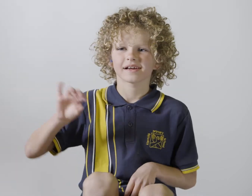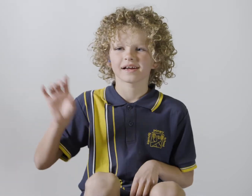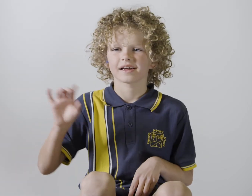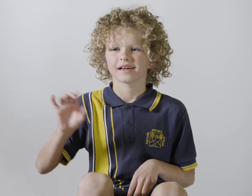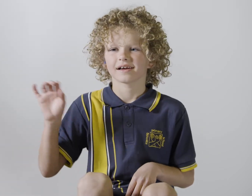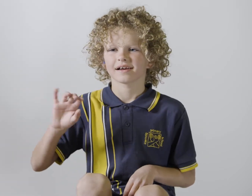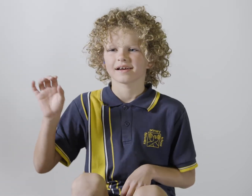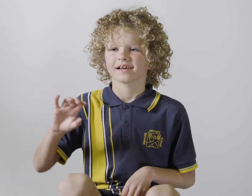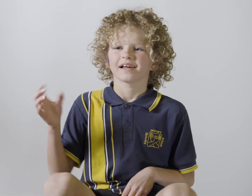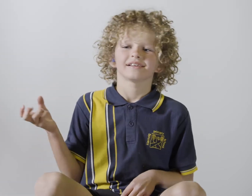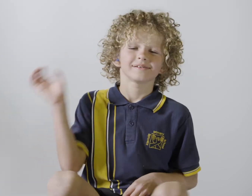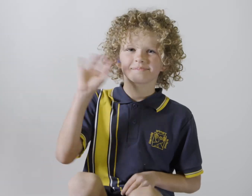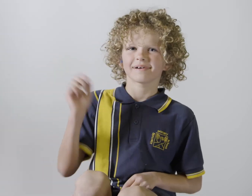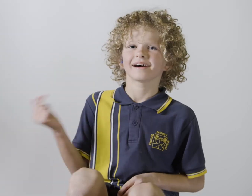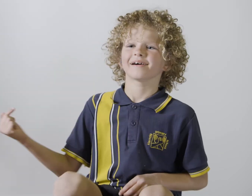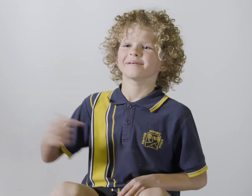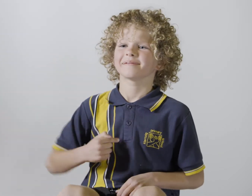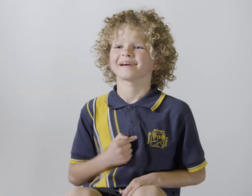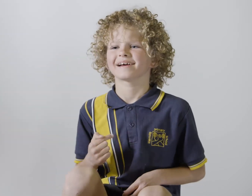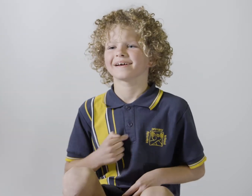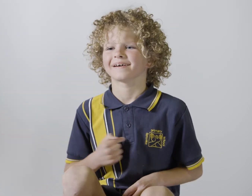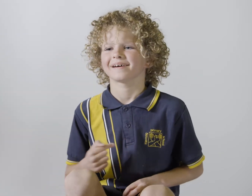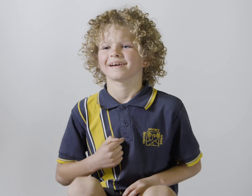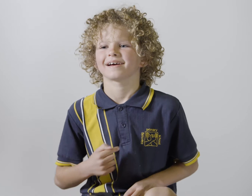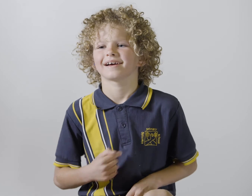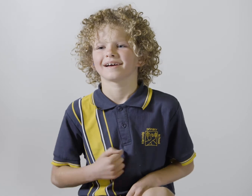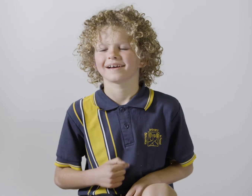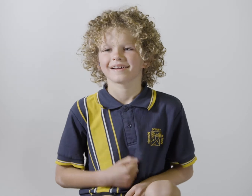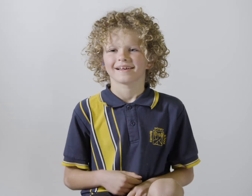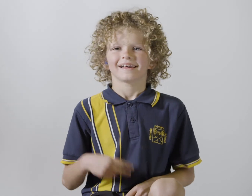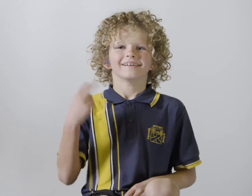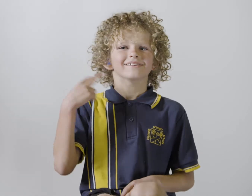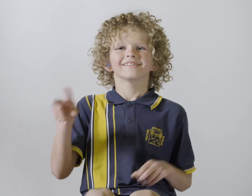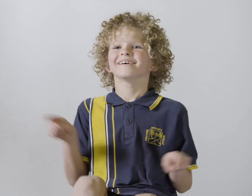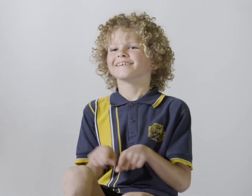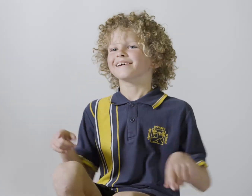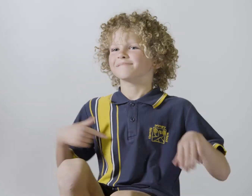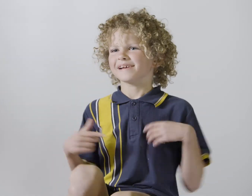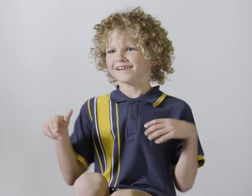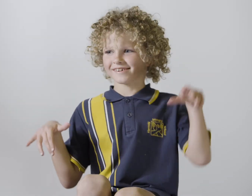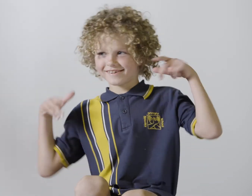she had baby powder and she decided to throw it all into my face.